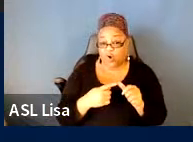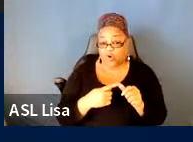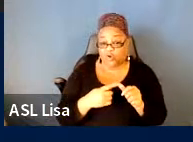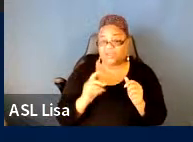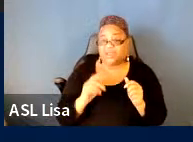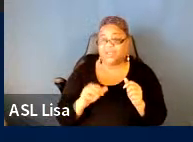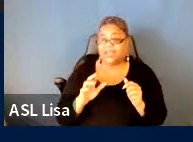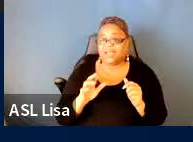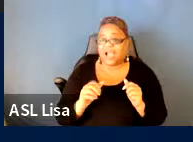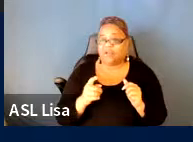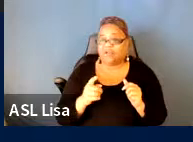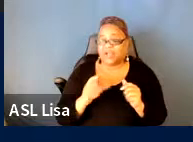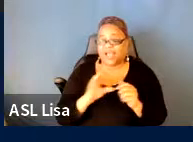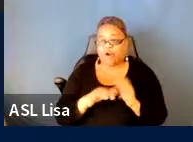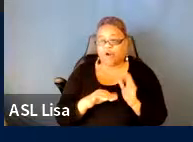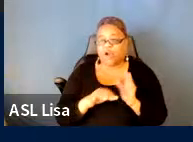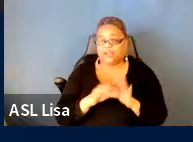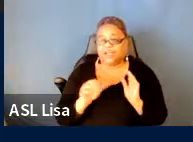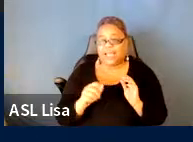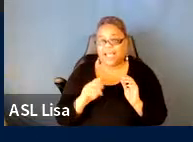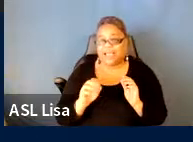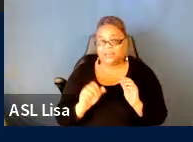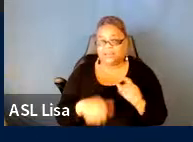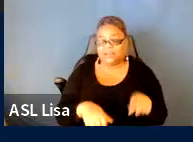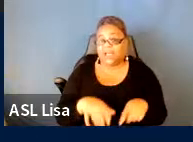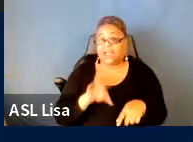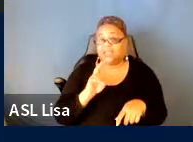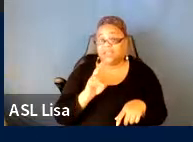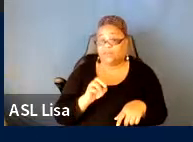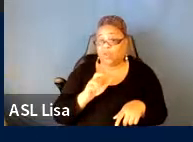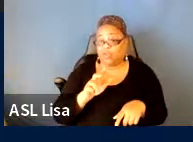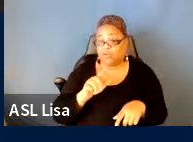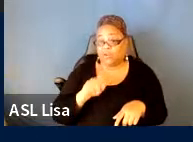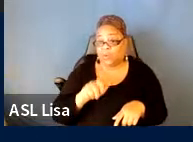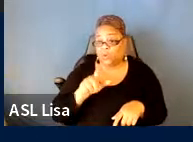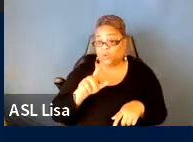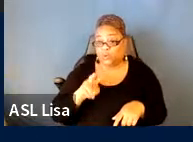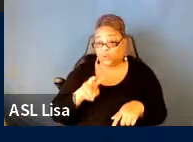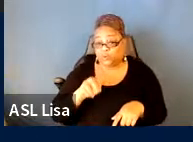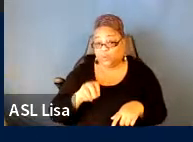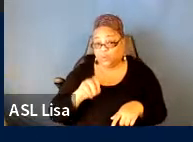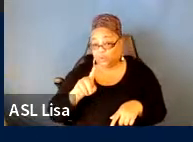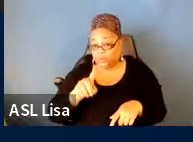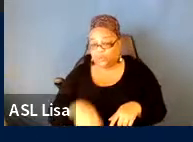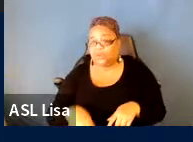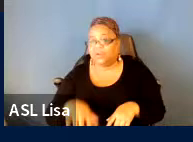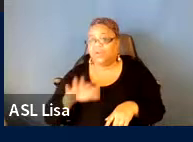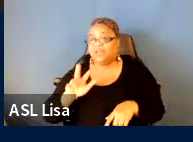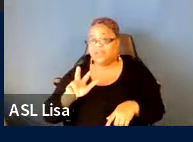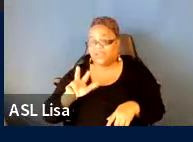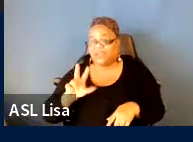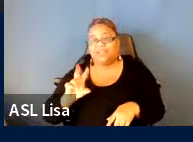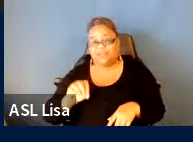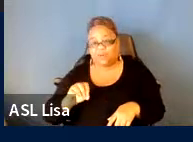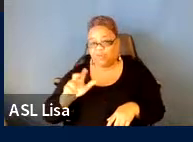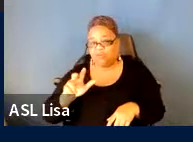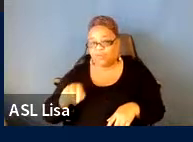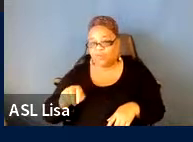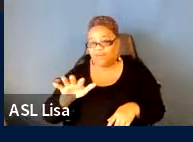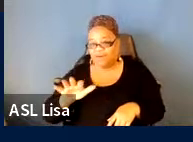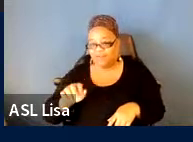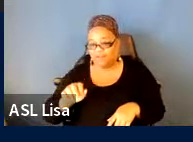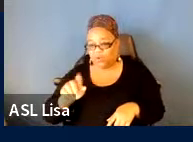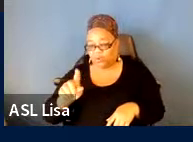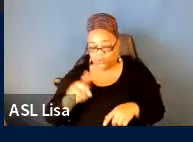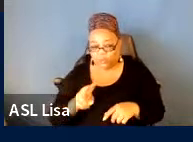Section 703.2.2 and 703.5.2. For visual characters, the only requirement